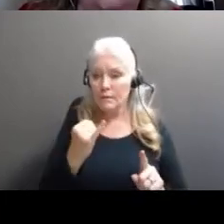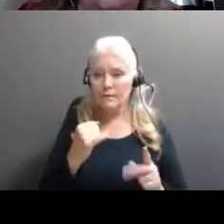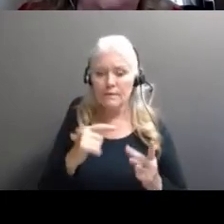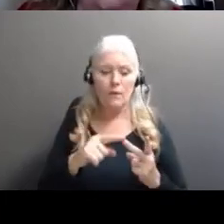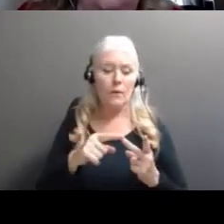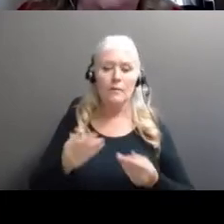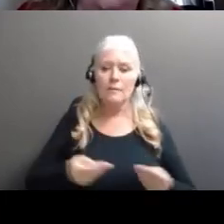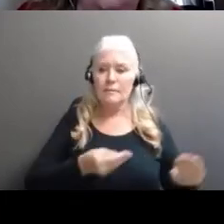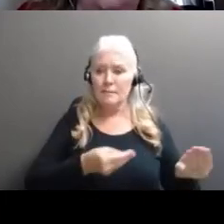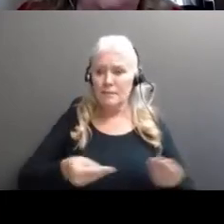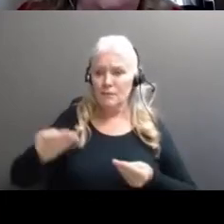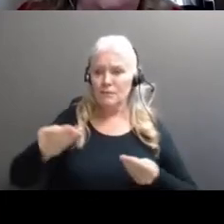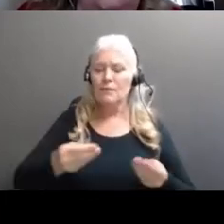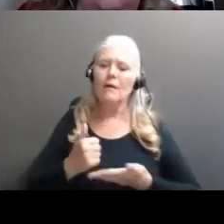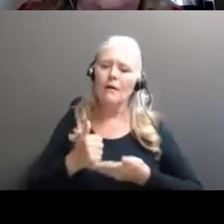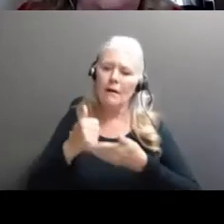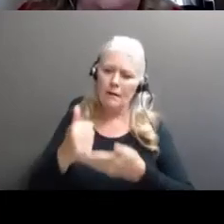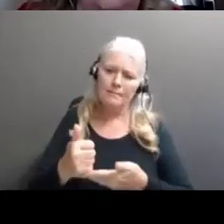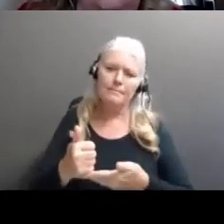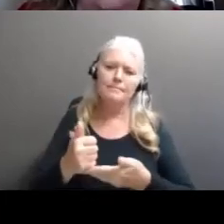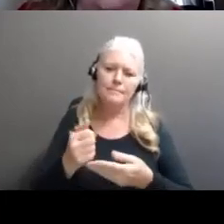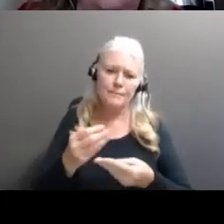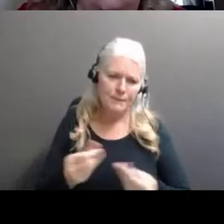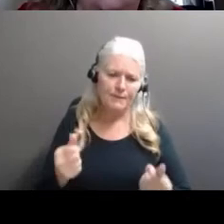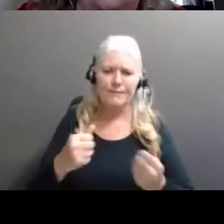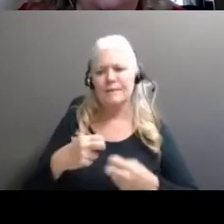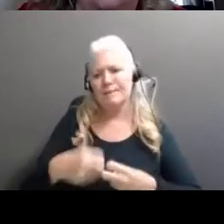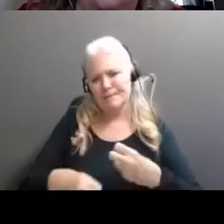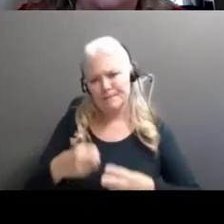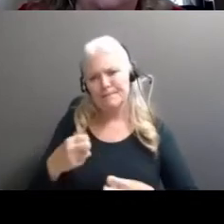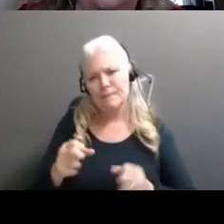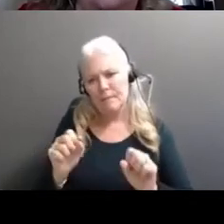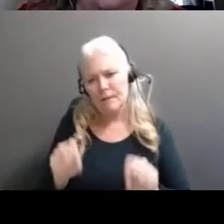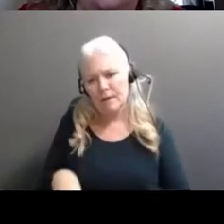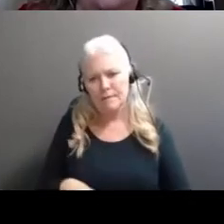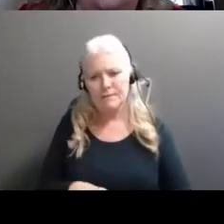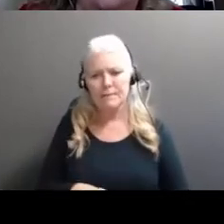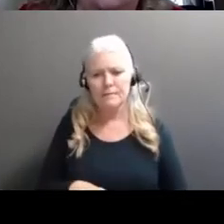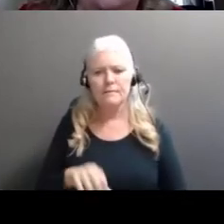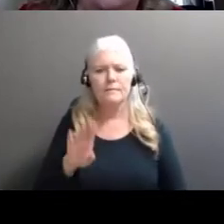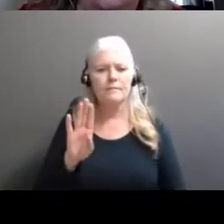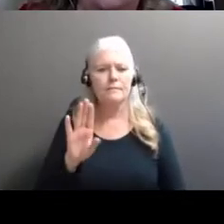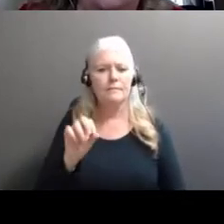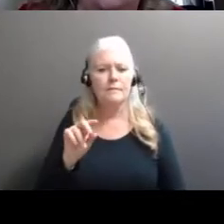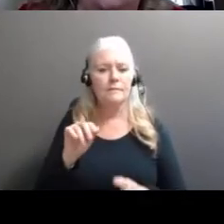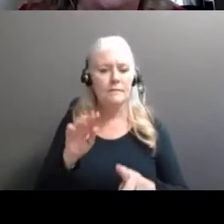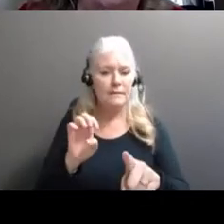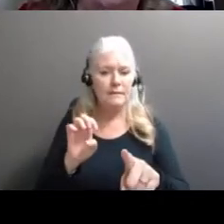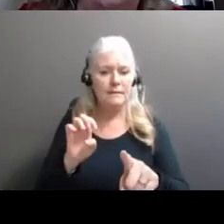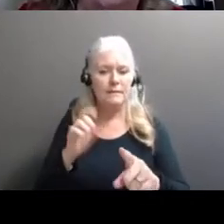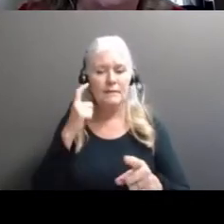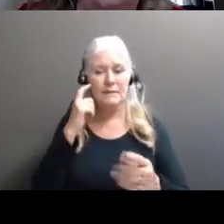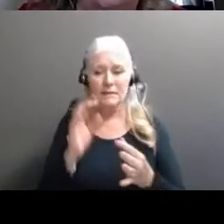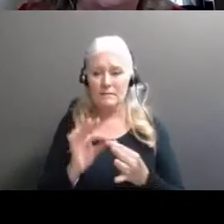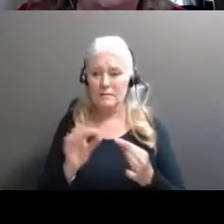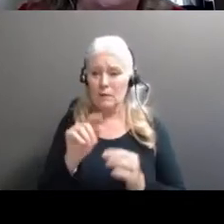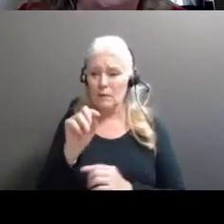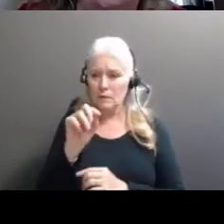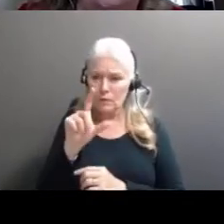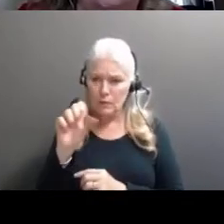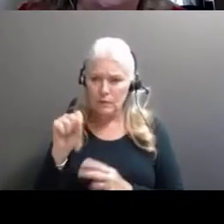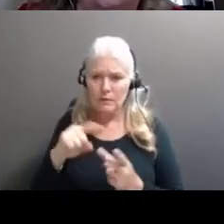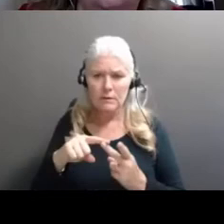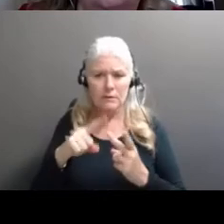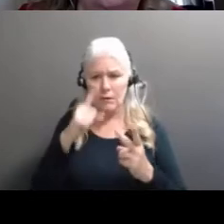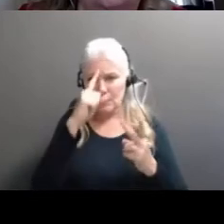issues. And I know, Benedict, you were asking a question about tools and strategies. So just to loop back, that's where we were